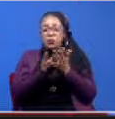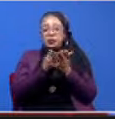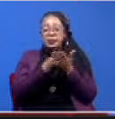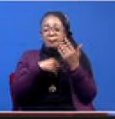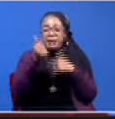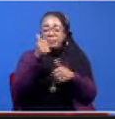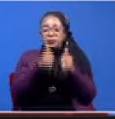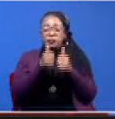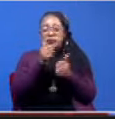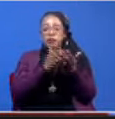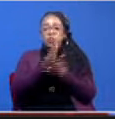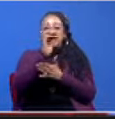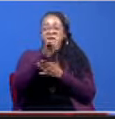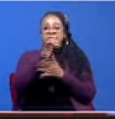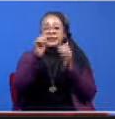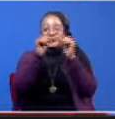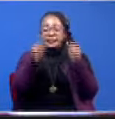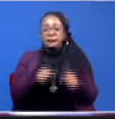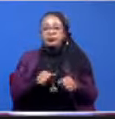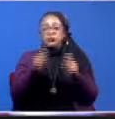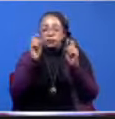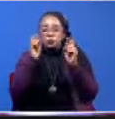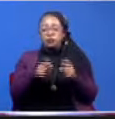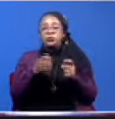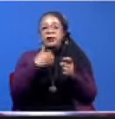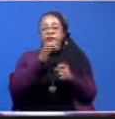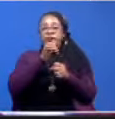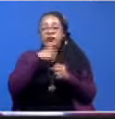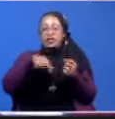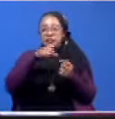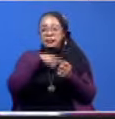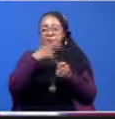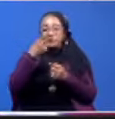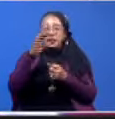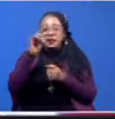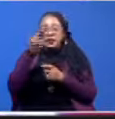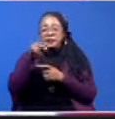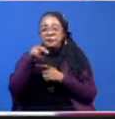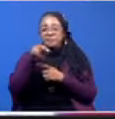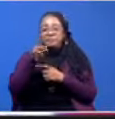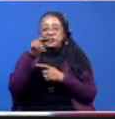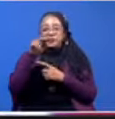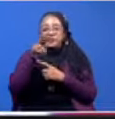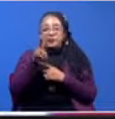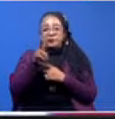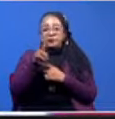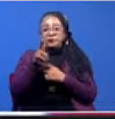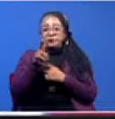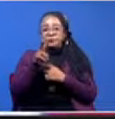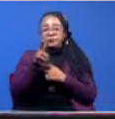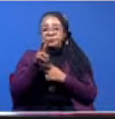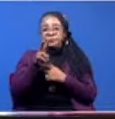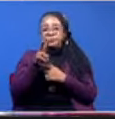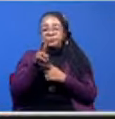healthcare system should count for us. Helen Aura, NTV.